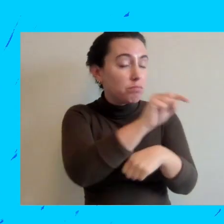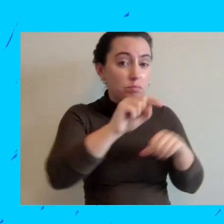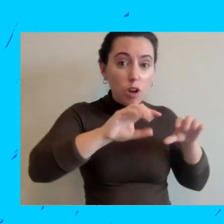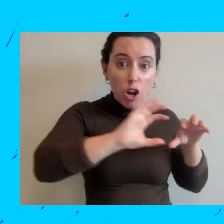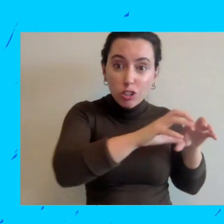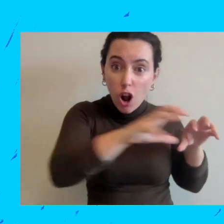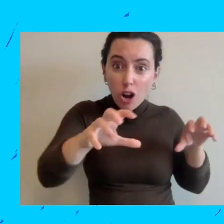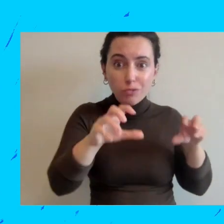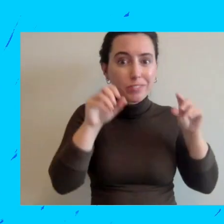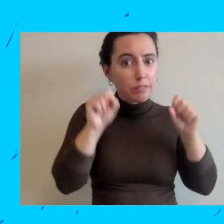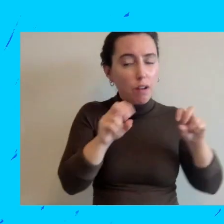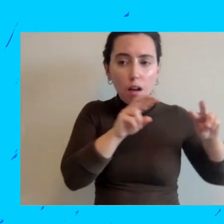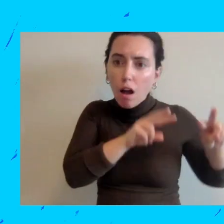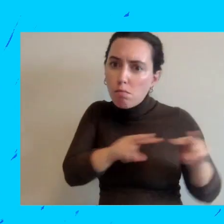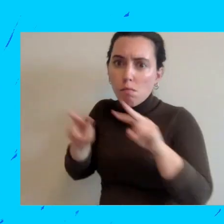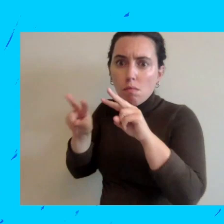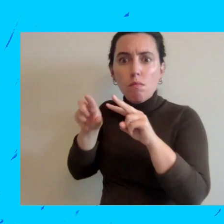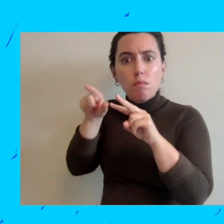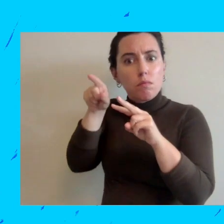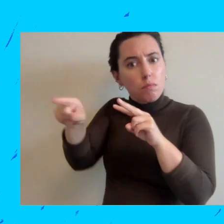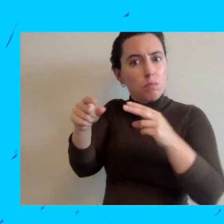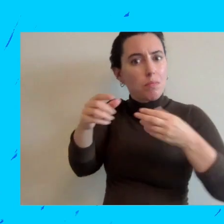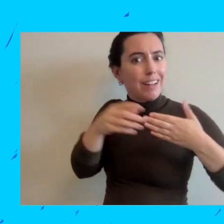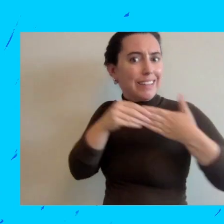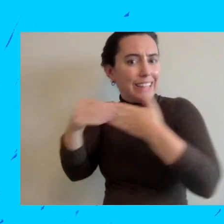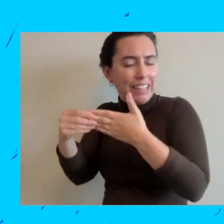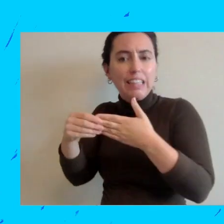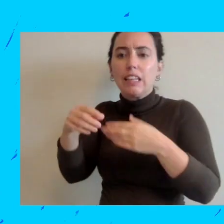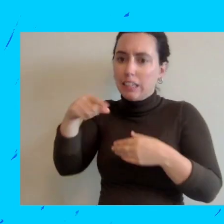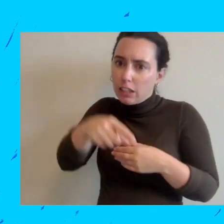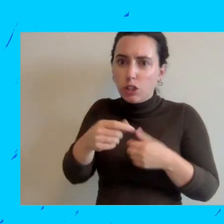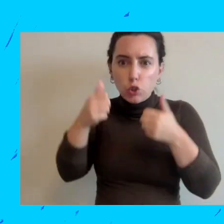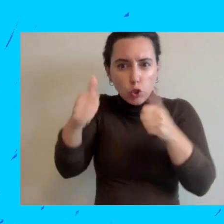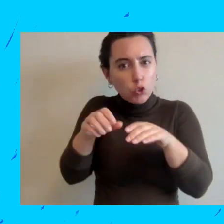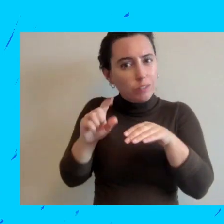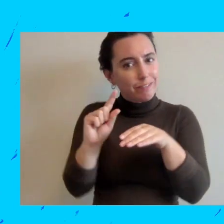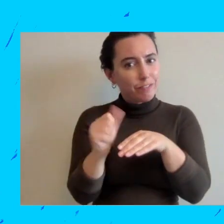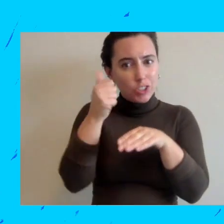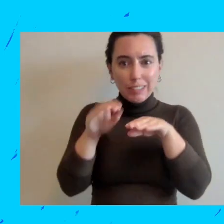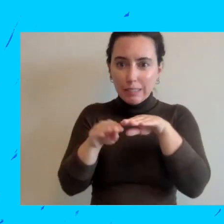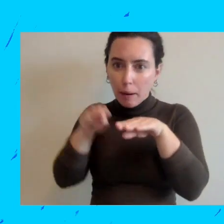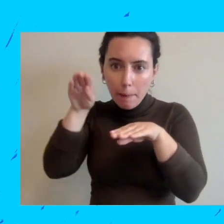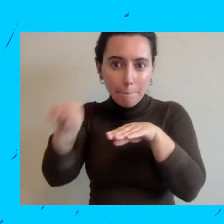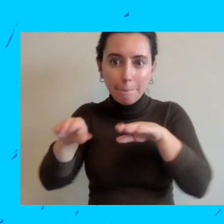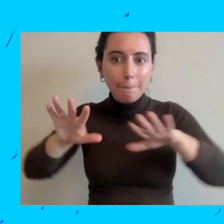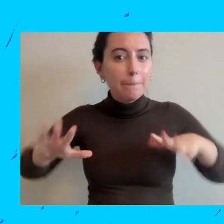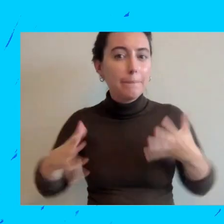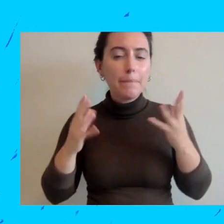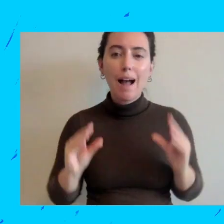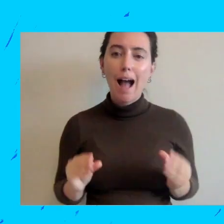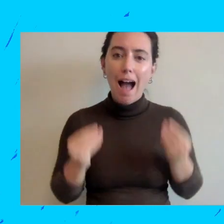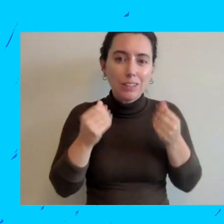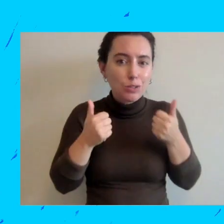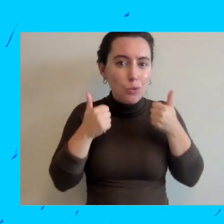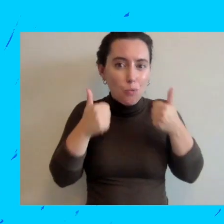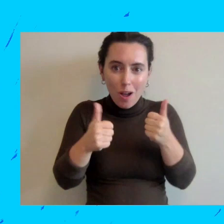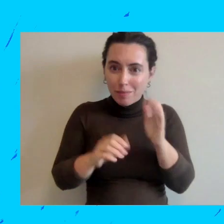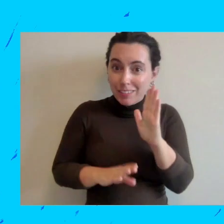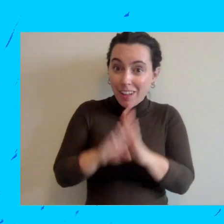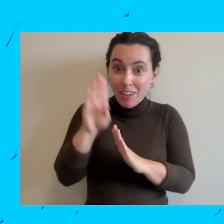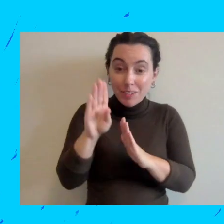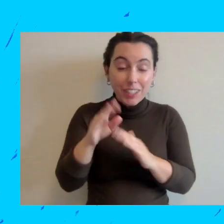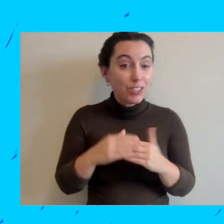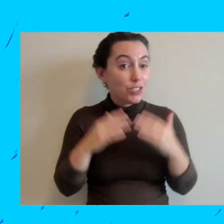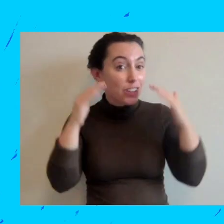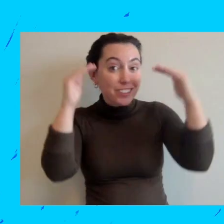on this journey to promote adolescent health, well-being, and development. 100%. So now to our next core sessions. If